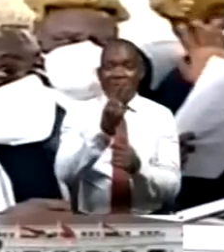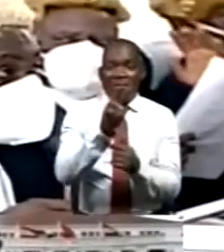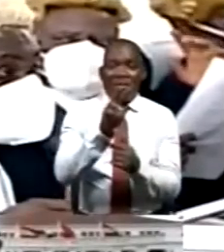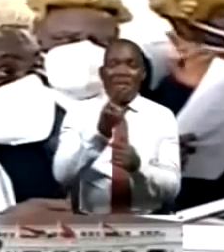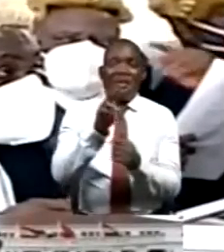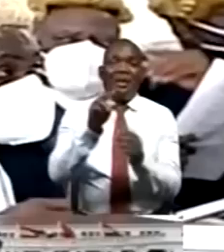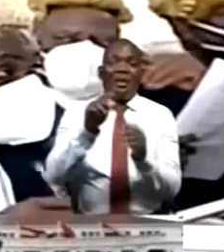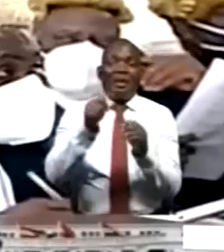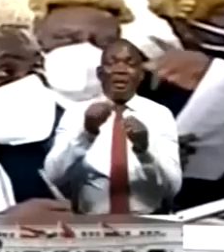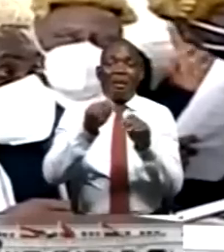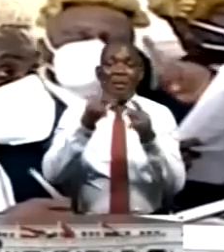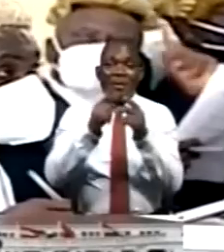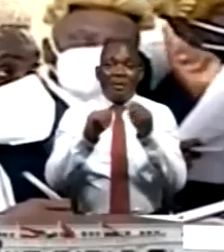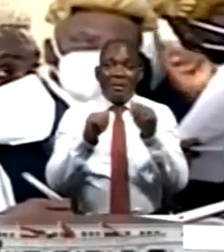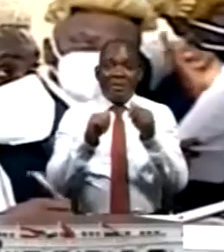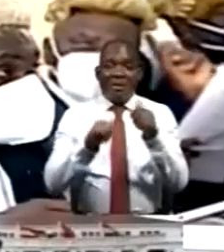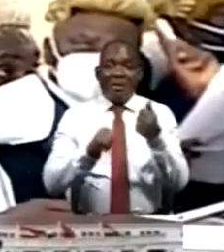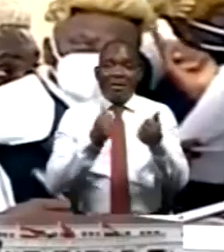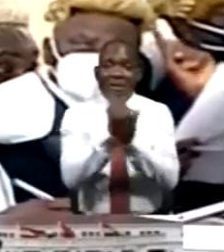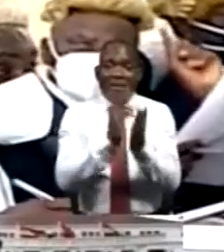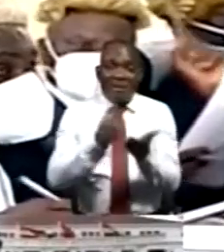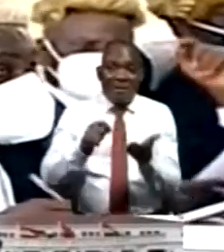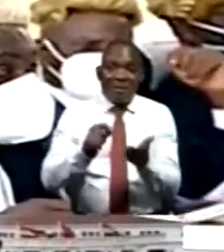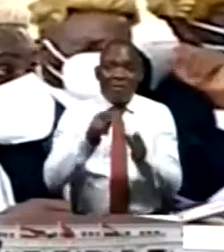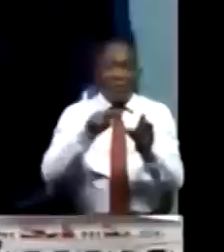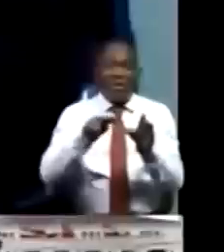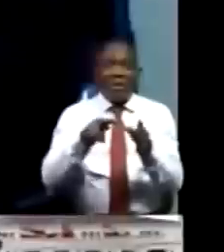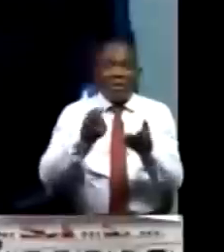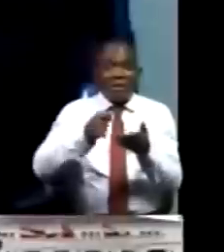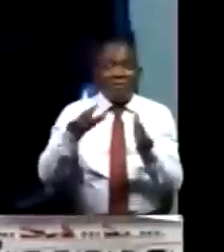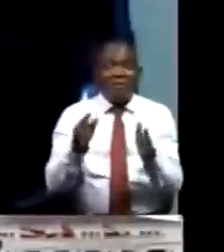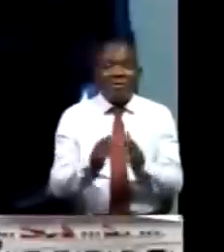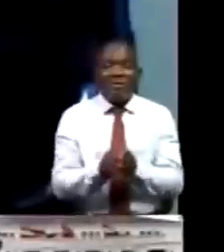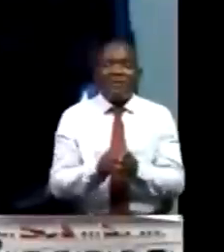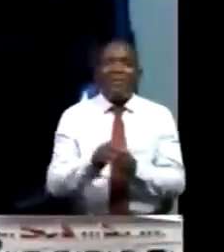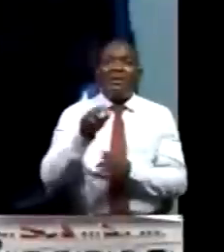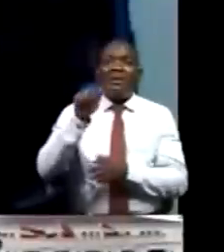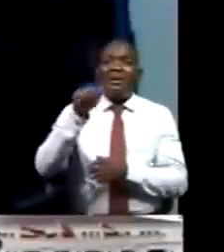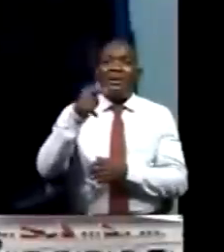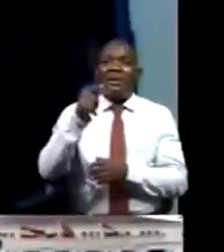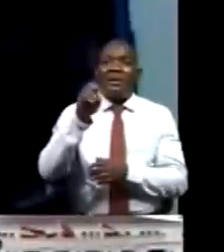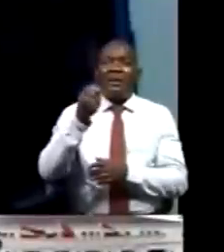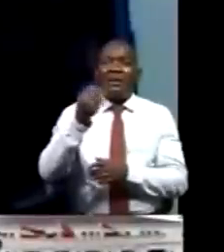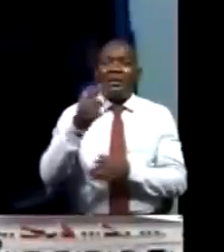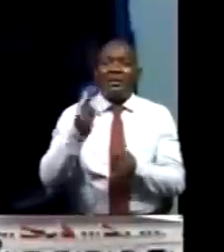had signed on that form, not so. The regional agent had signed on that form 12, not so.